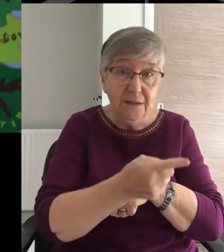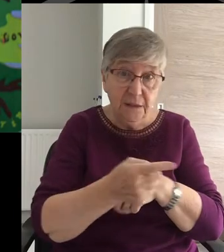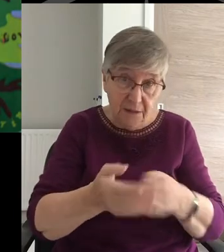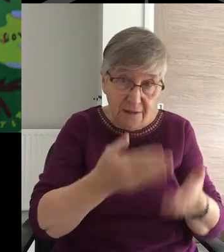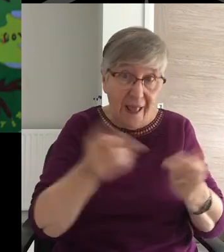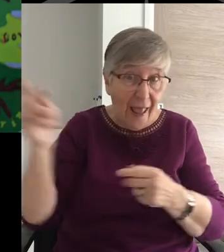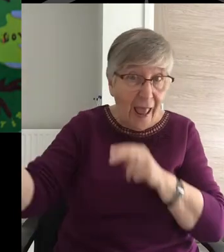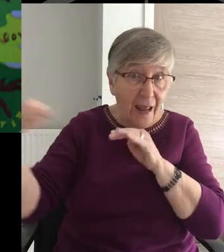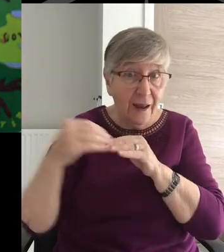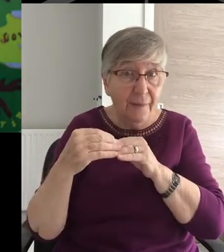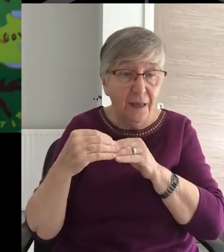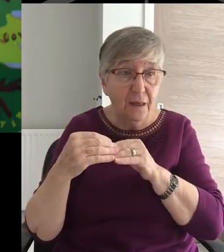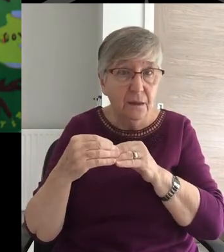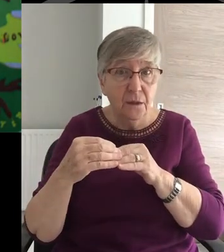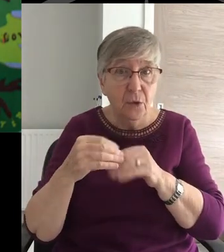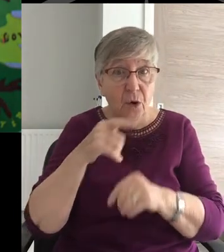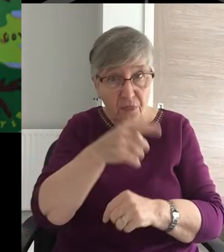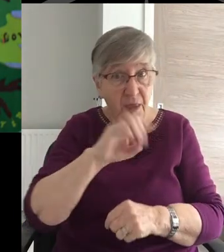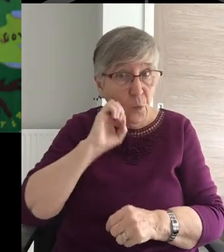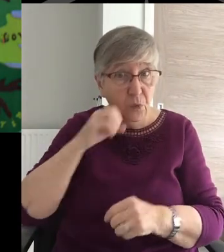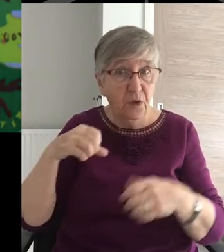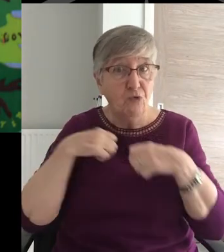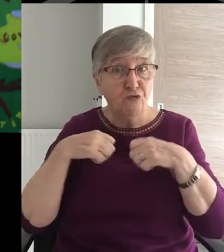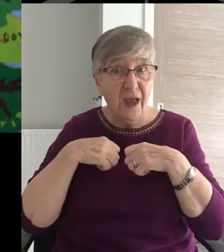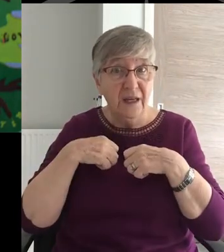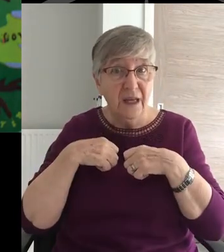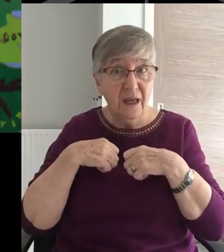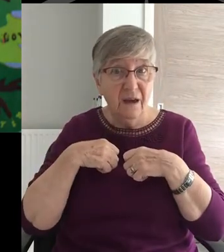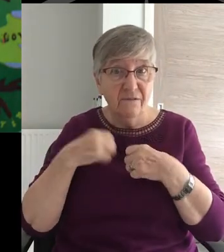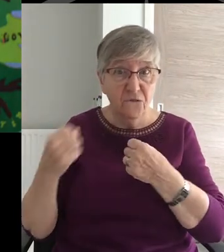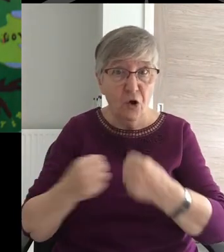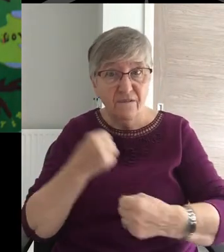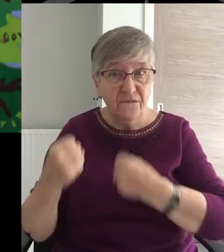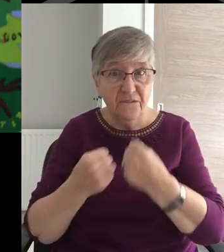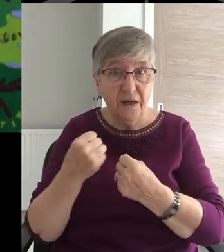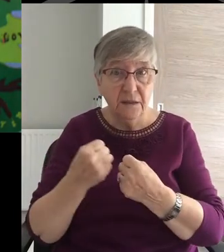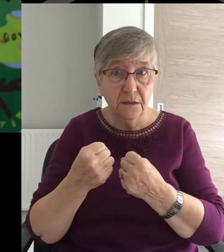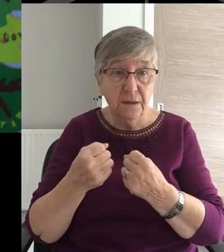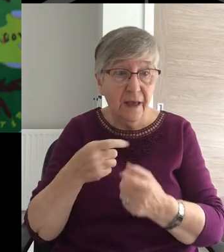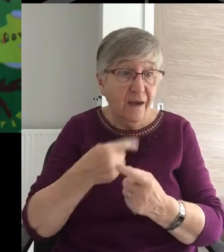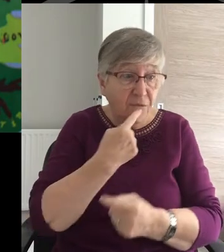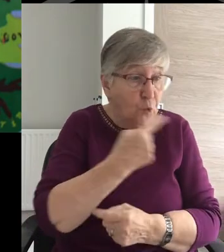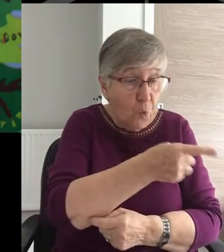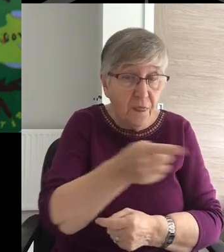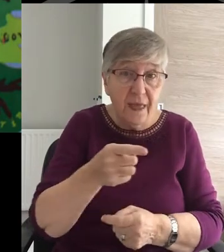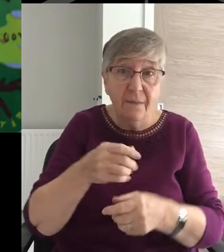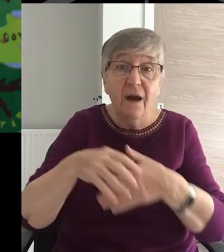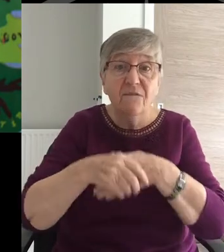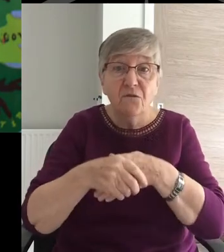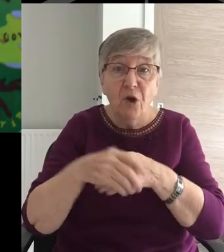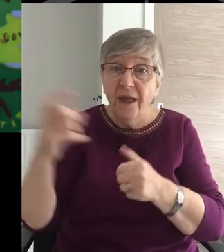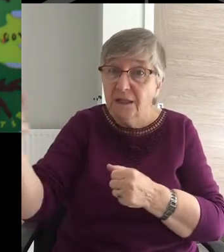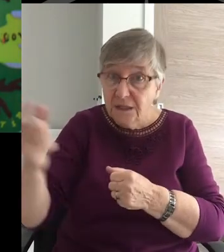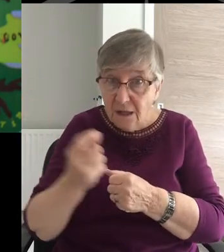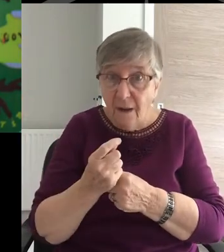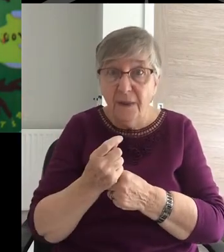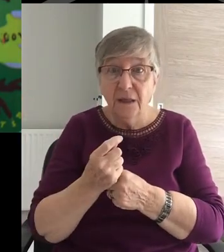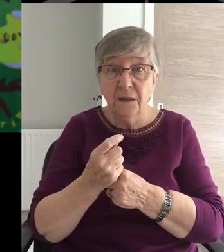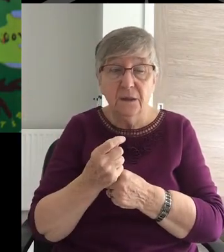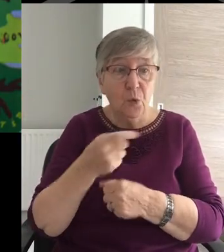that's interesting. They would get ready for a fight. If he said there were friends coming that he recognized on the